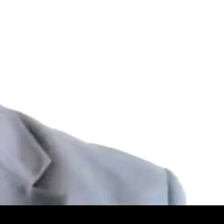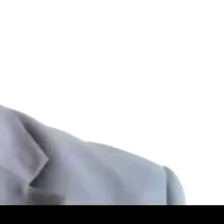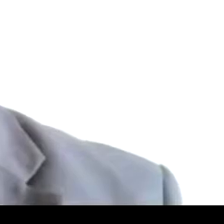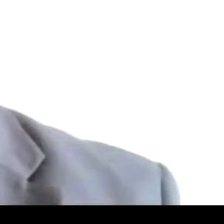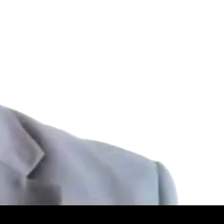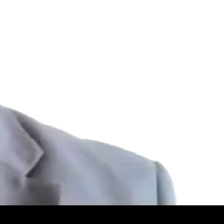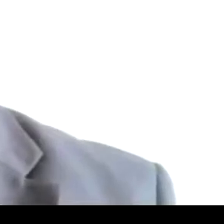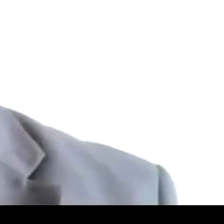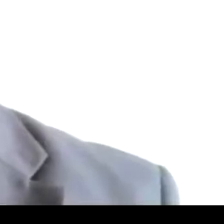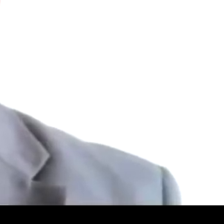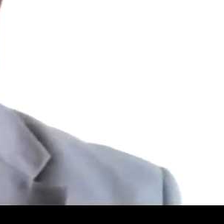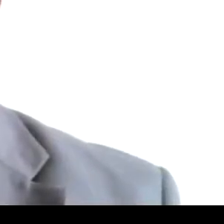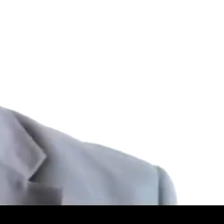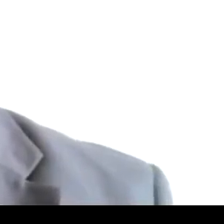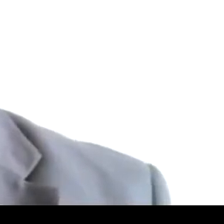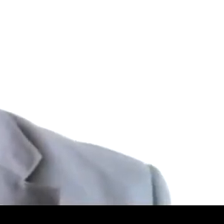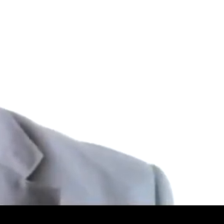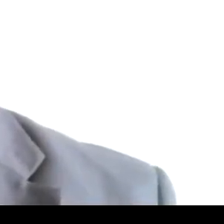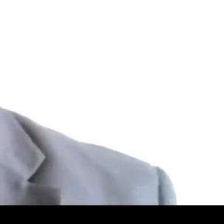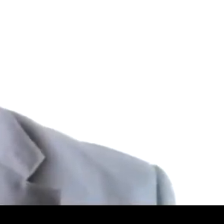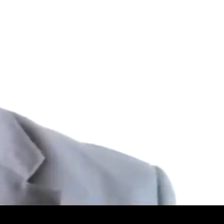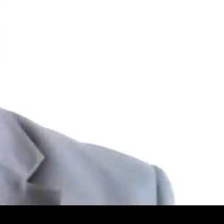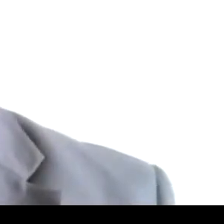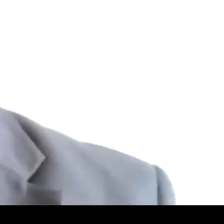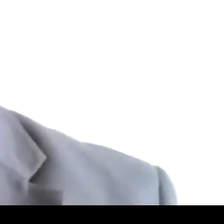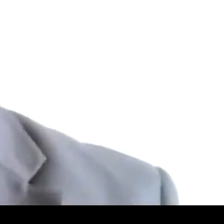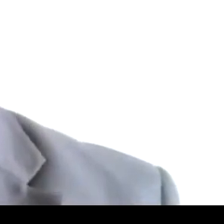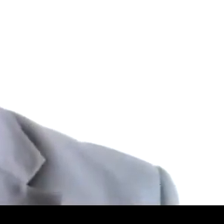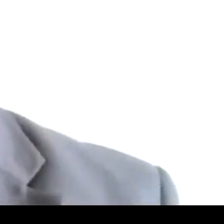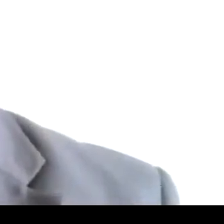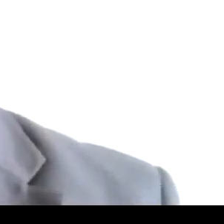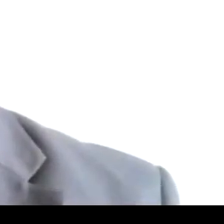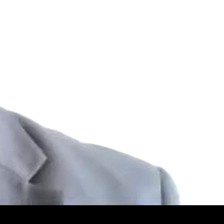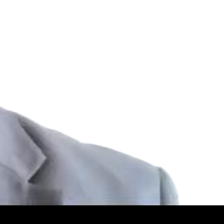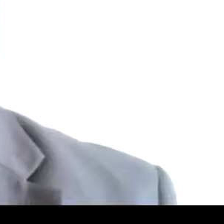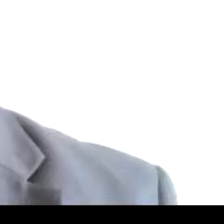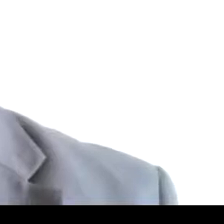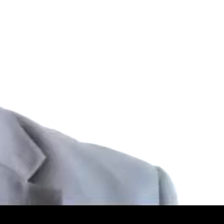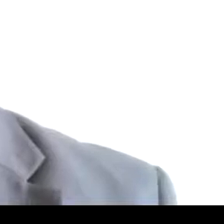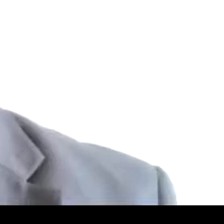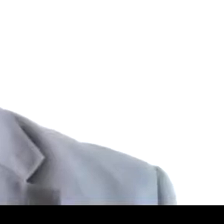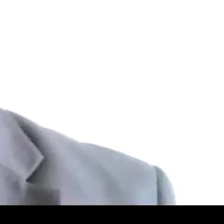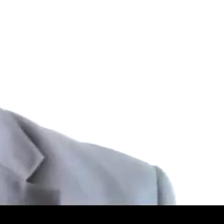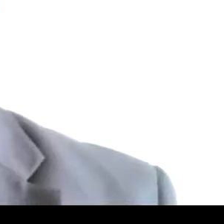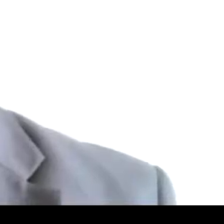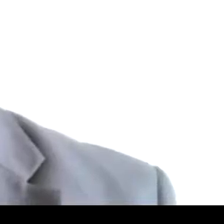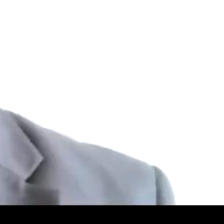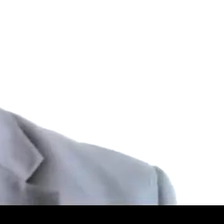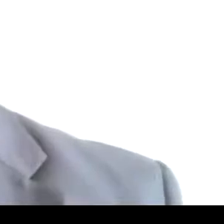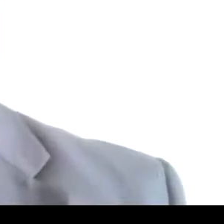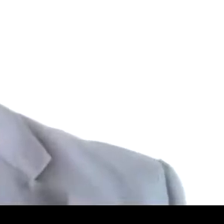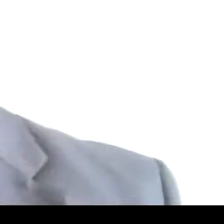the Hispanic community. So we hope that by developing those institutions, then they can